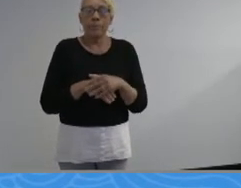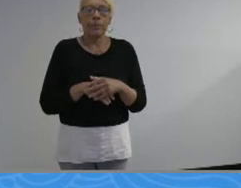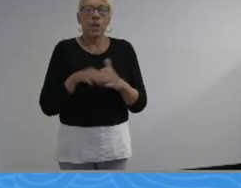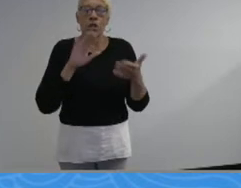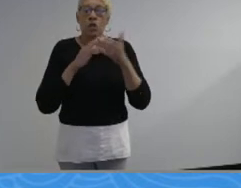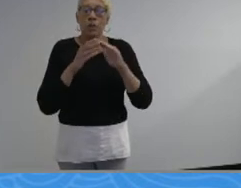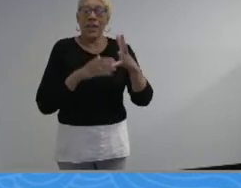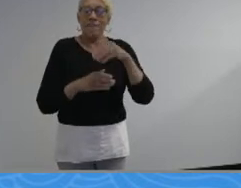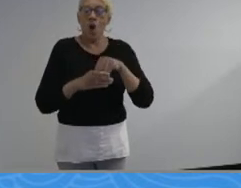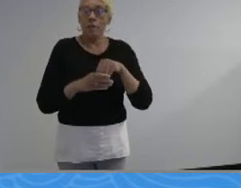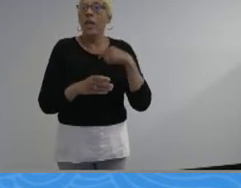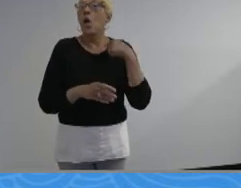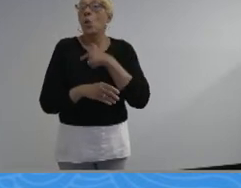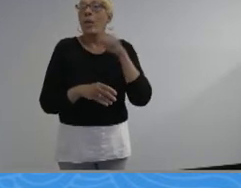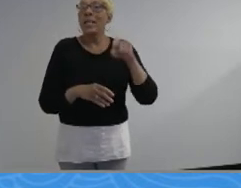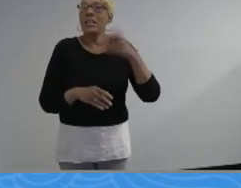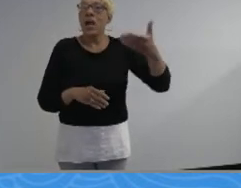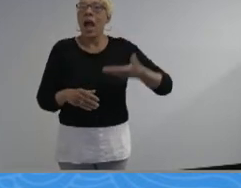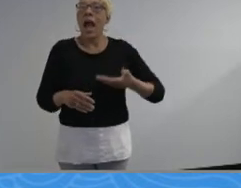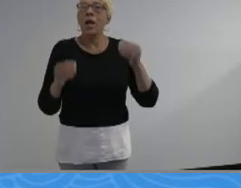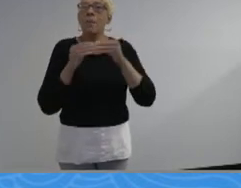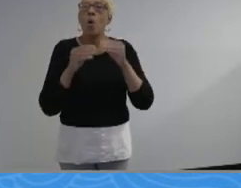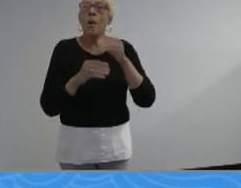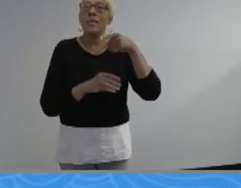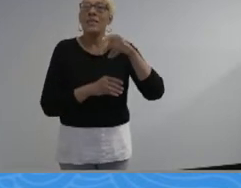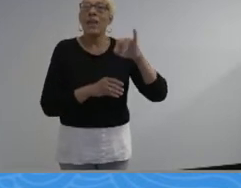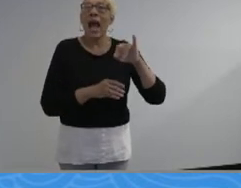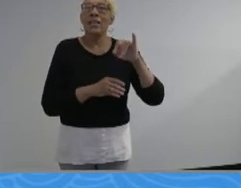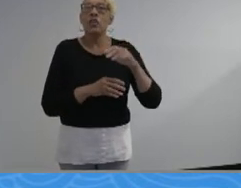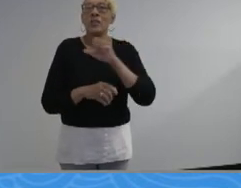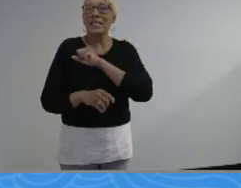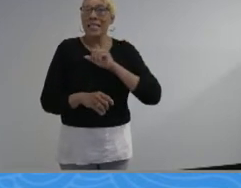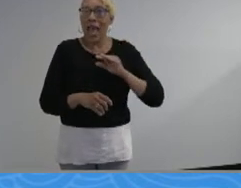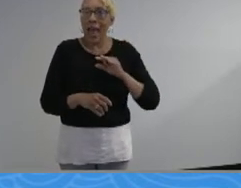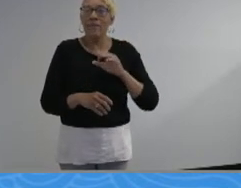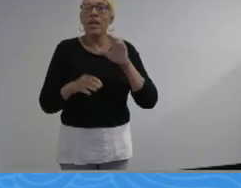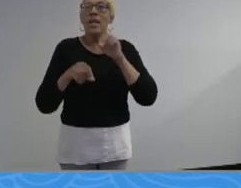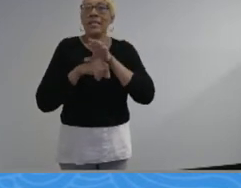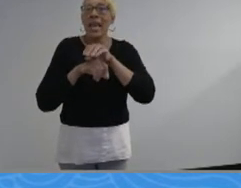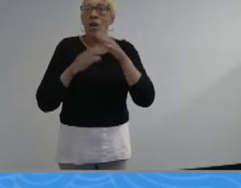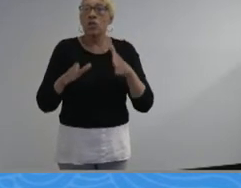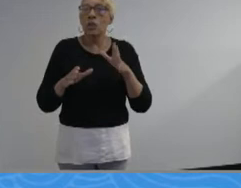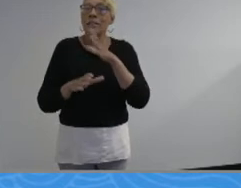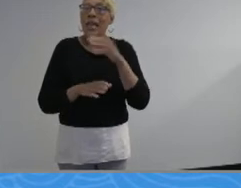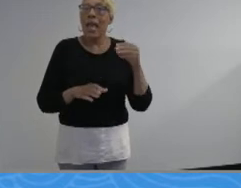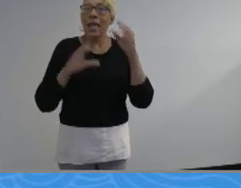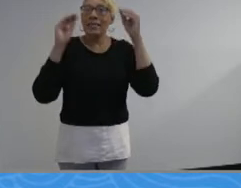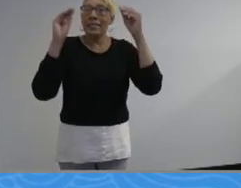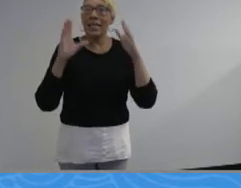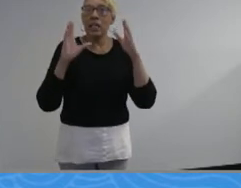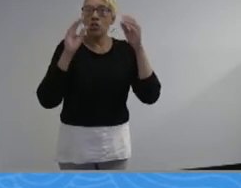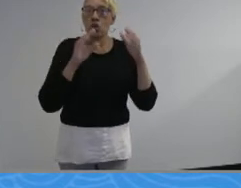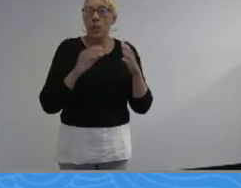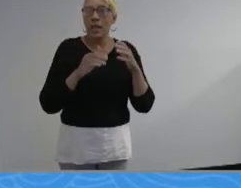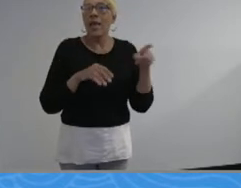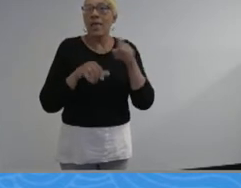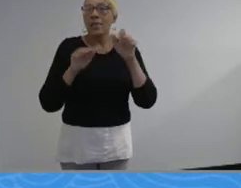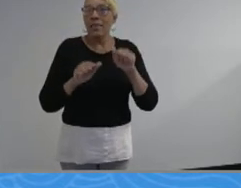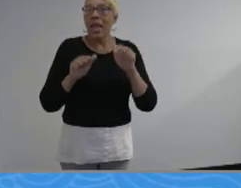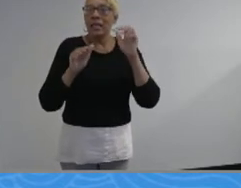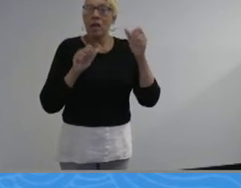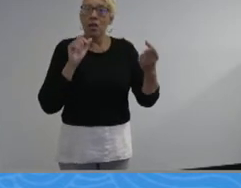involvement. We need to hire more Pacific Islander staff, counselors, and teachers. They can relate